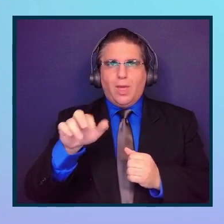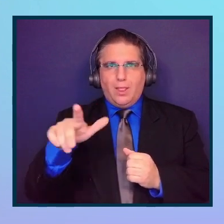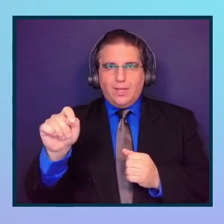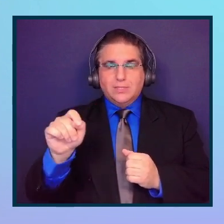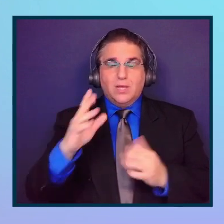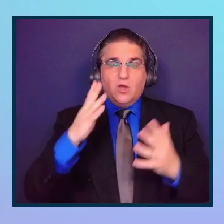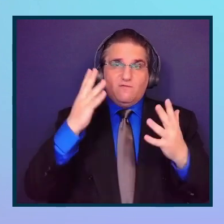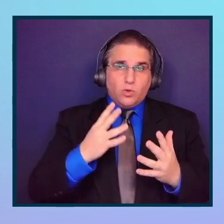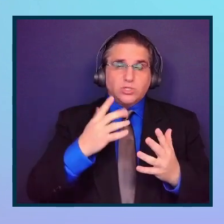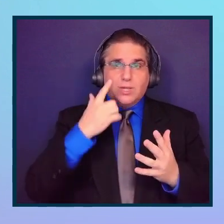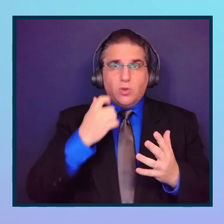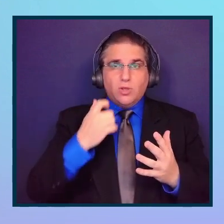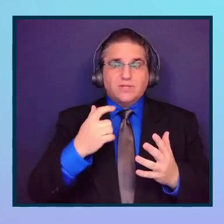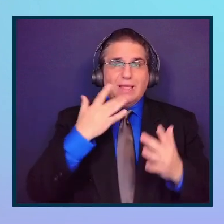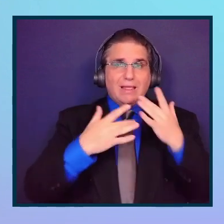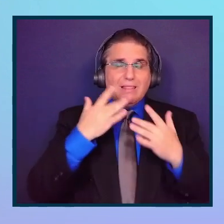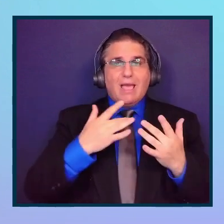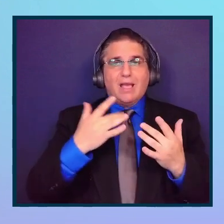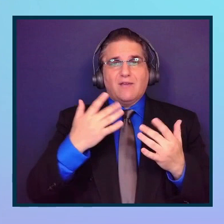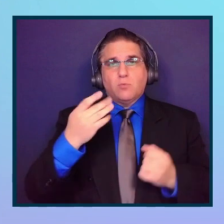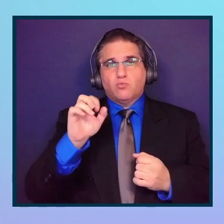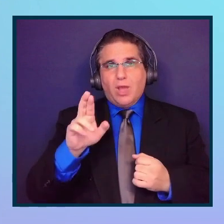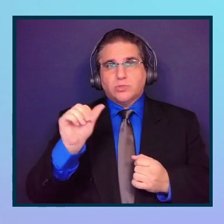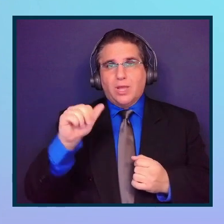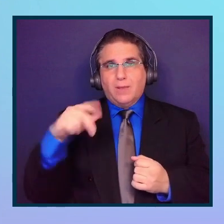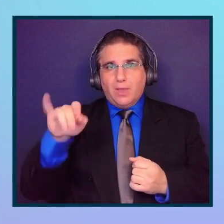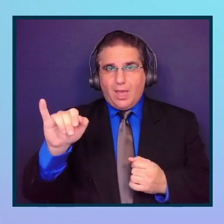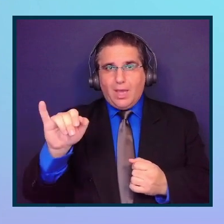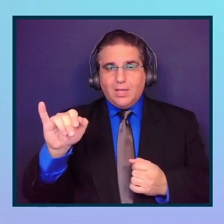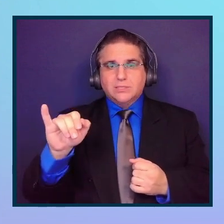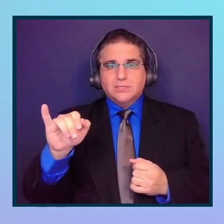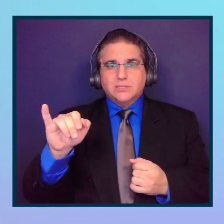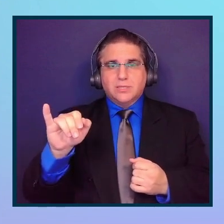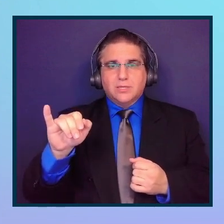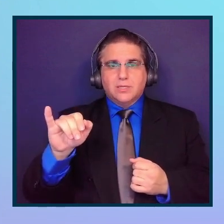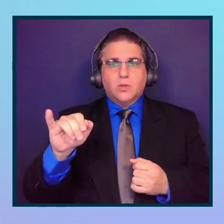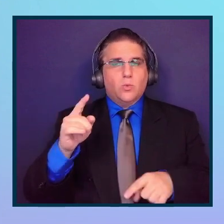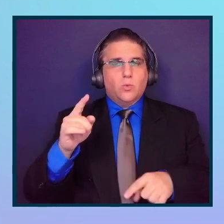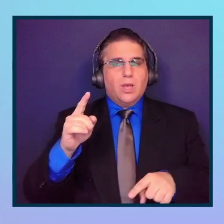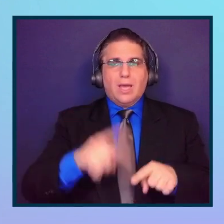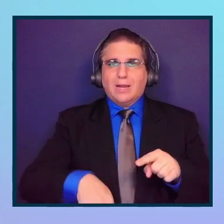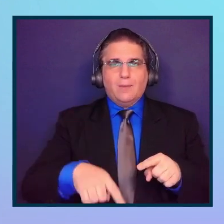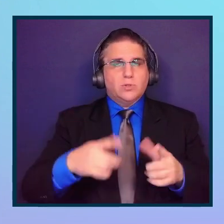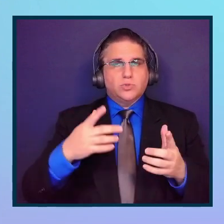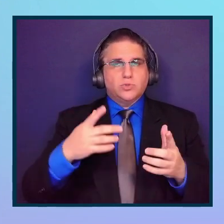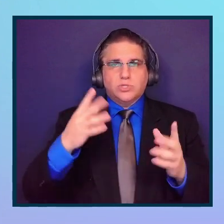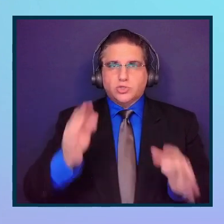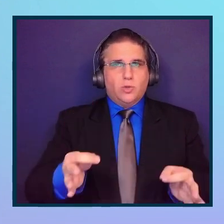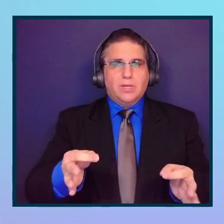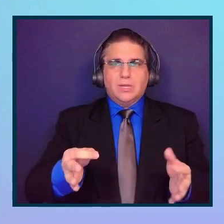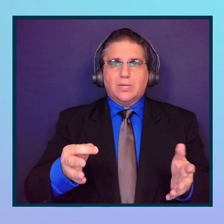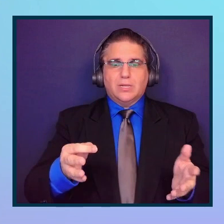Unfortunately, due to lack of browser APIs, we're kind of unable to determine